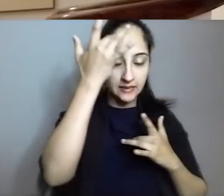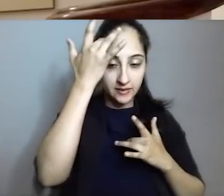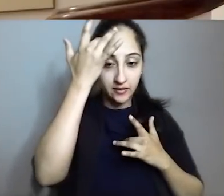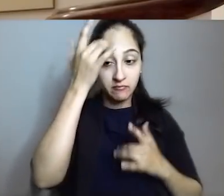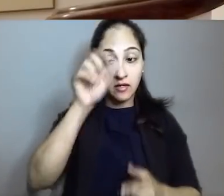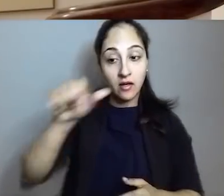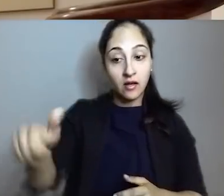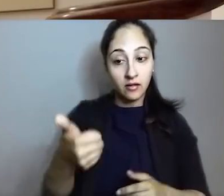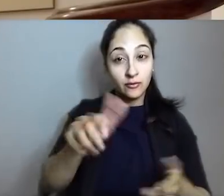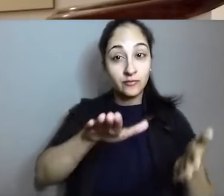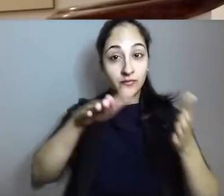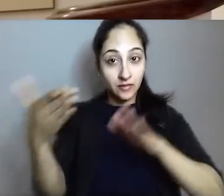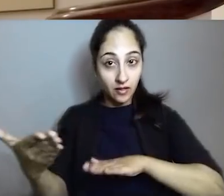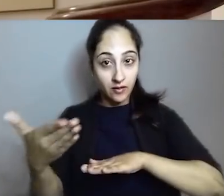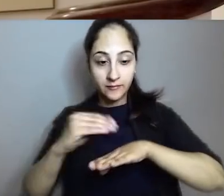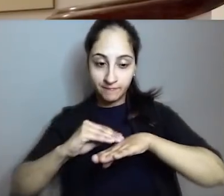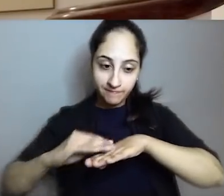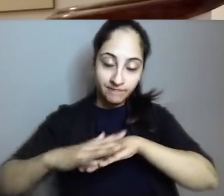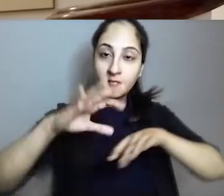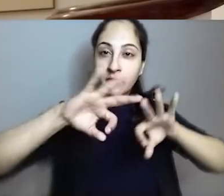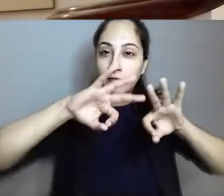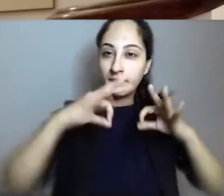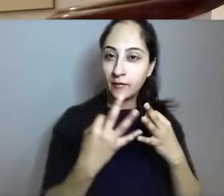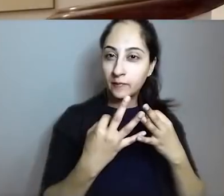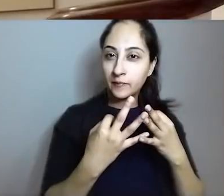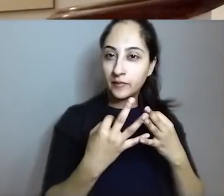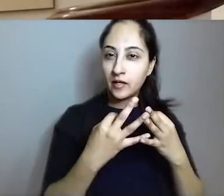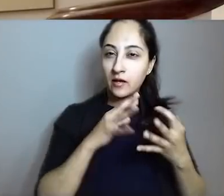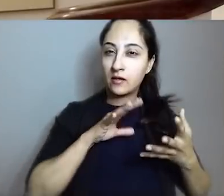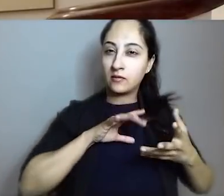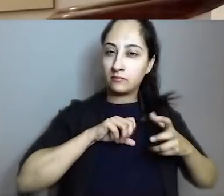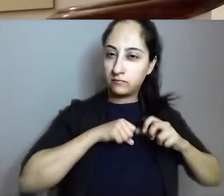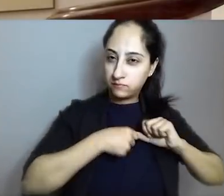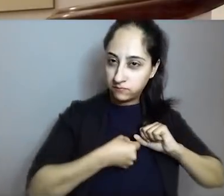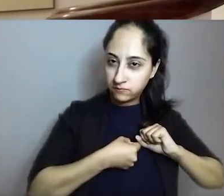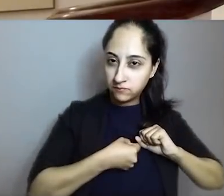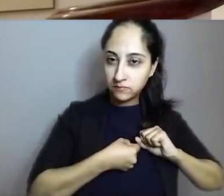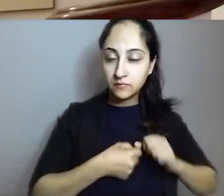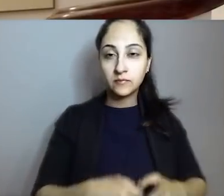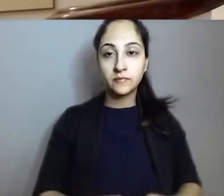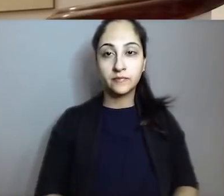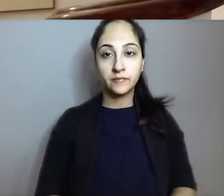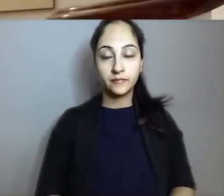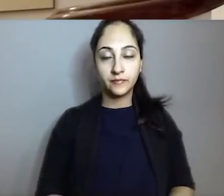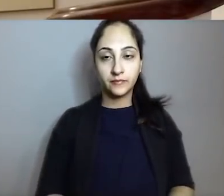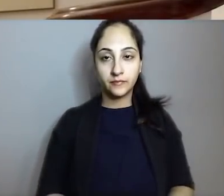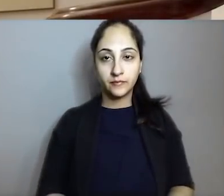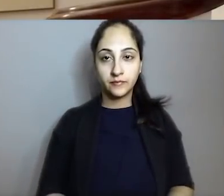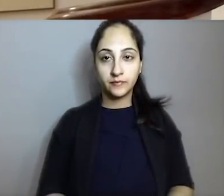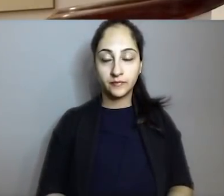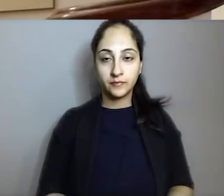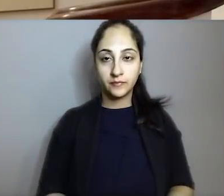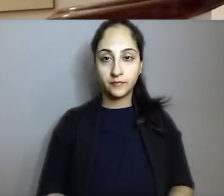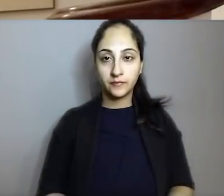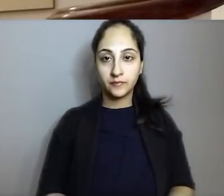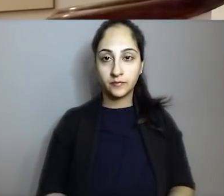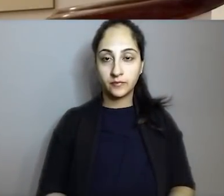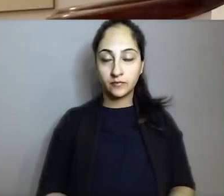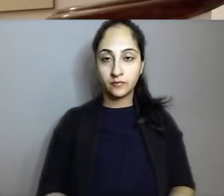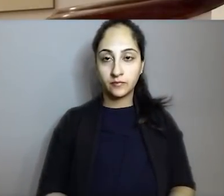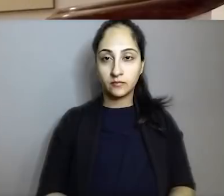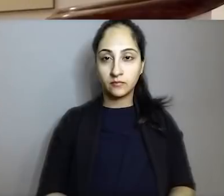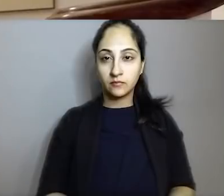become sick with this virus, or worse, have lost loved ones during this pandemic.